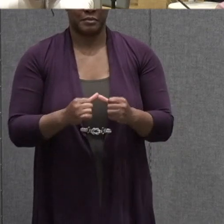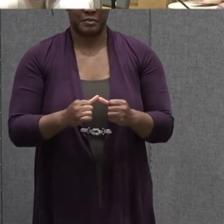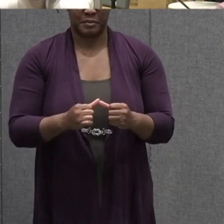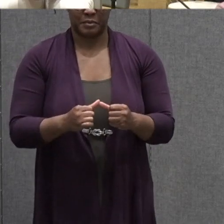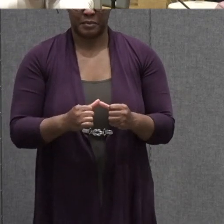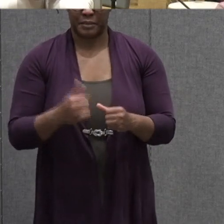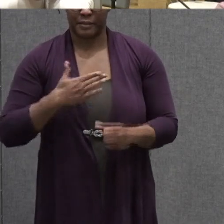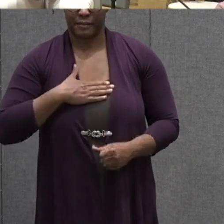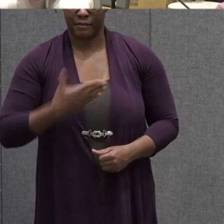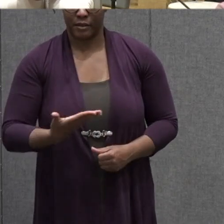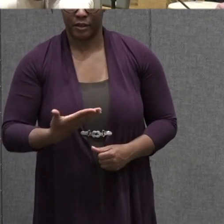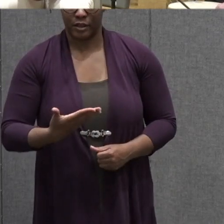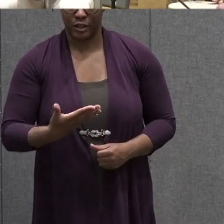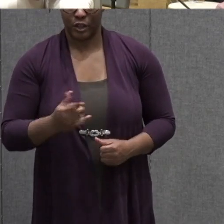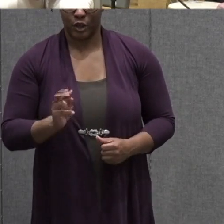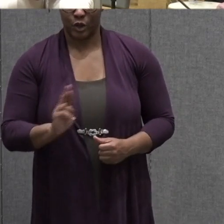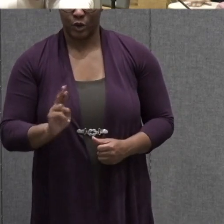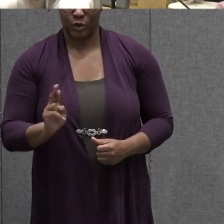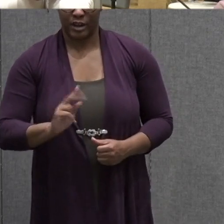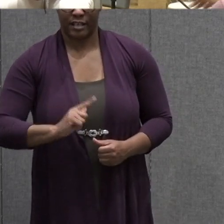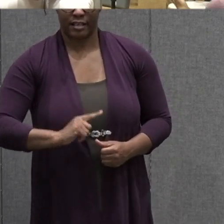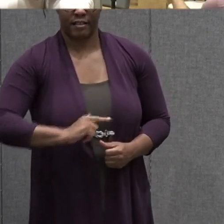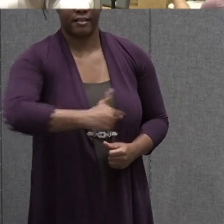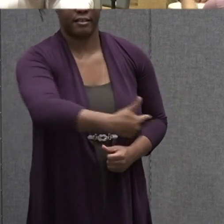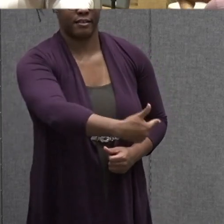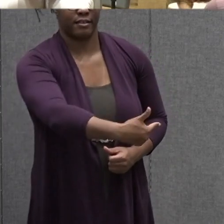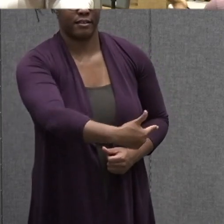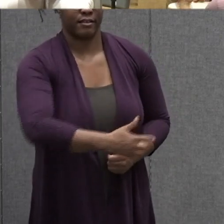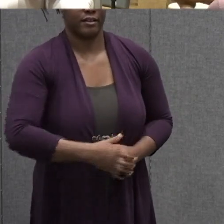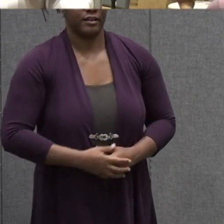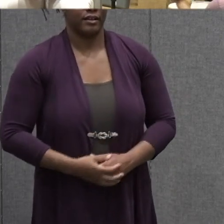Here we go. 1, 2, ready, go.